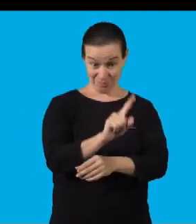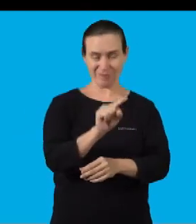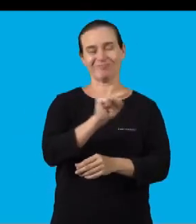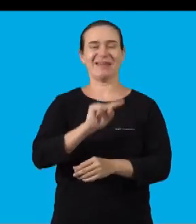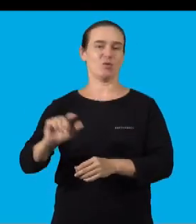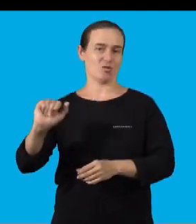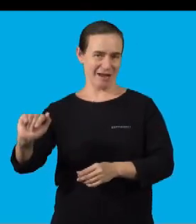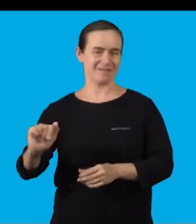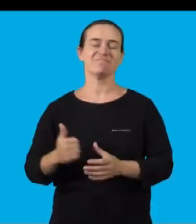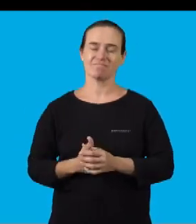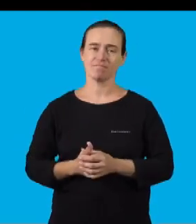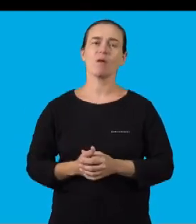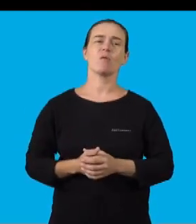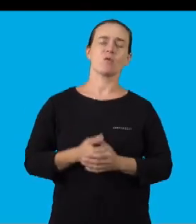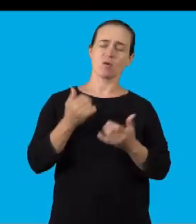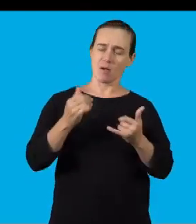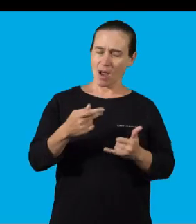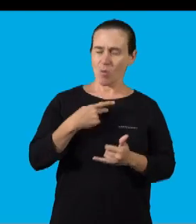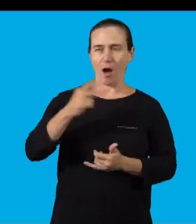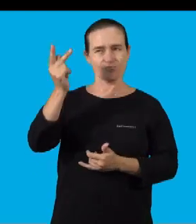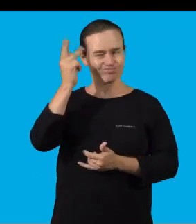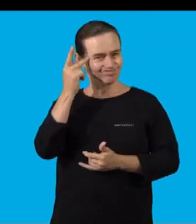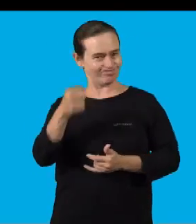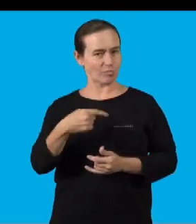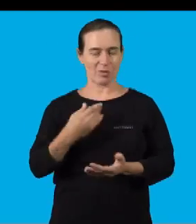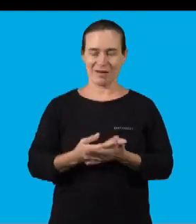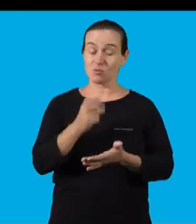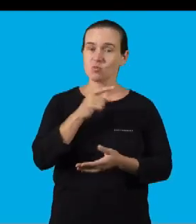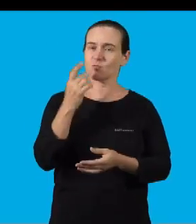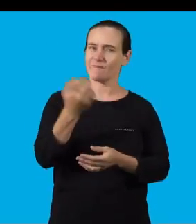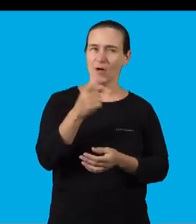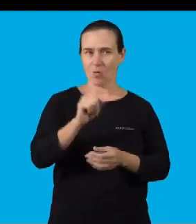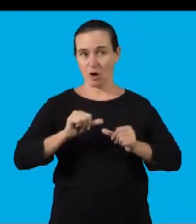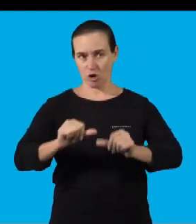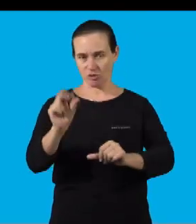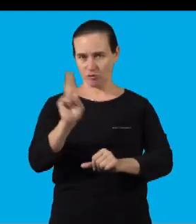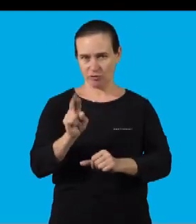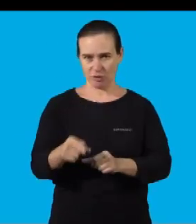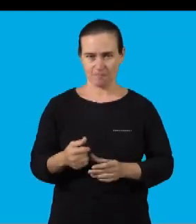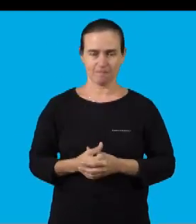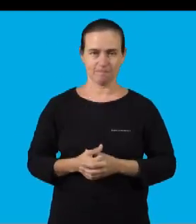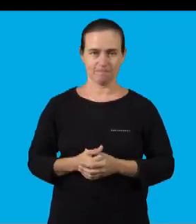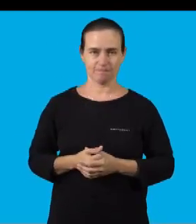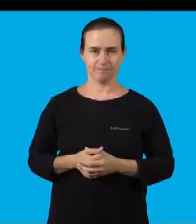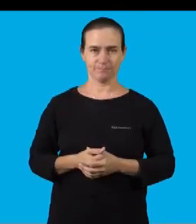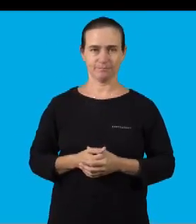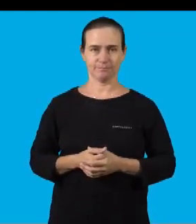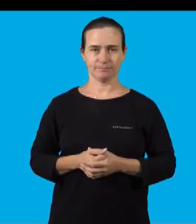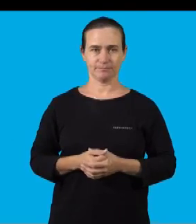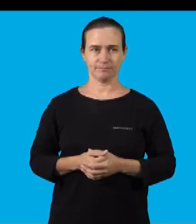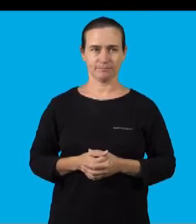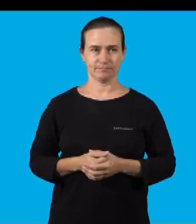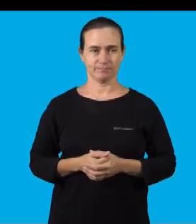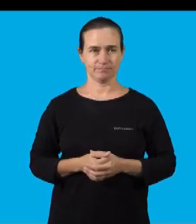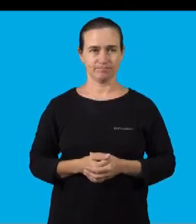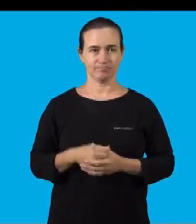A. So us now knowing that, we are going to use that to find that constant ratio. So we are